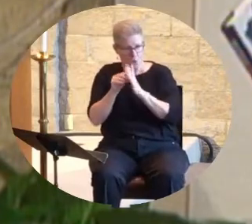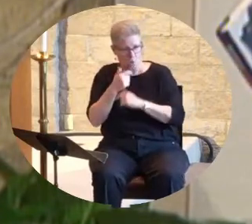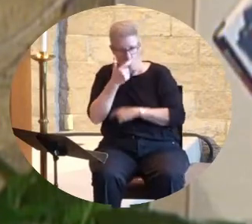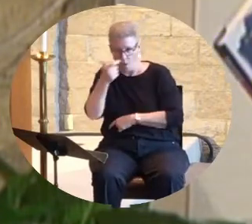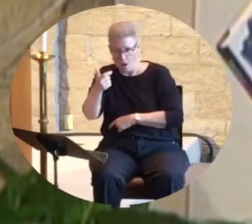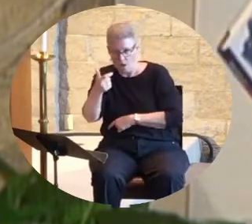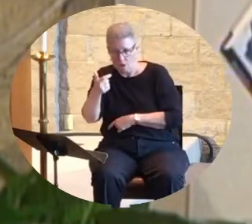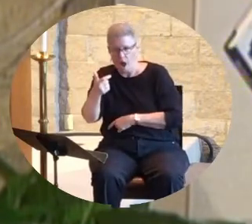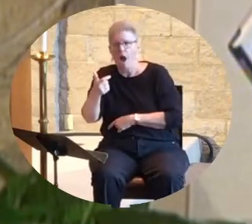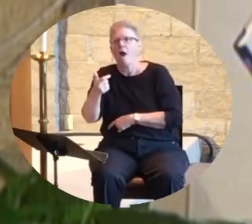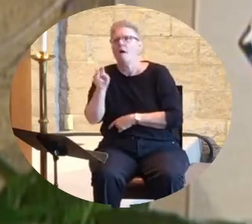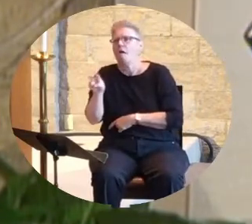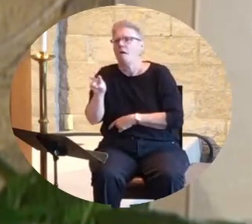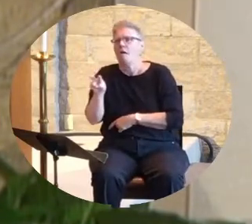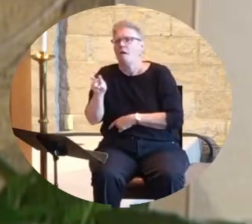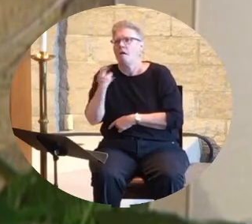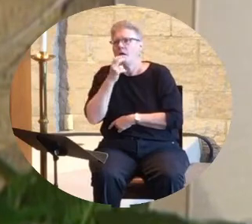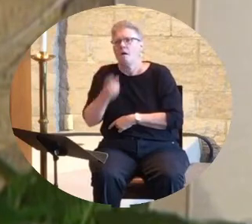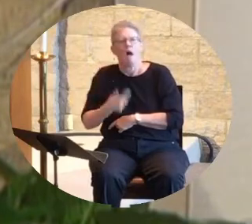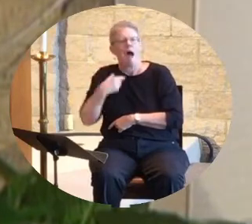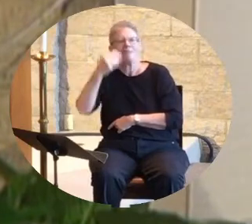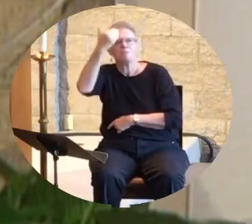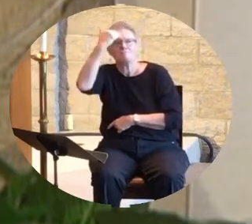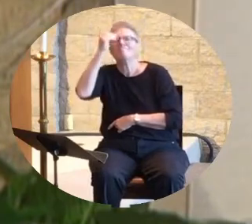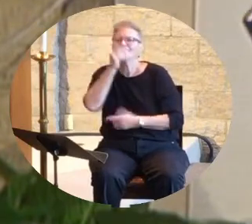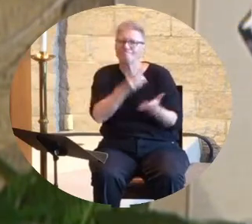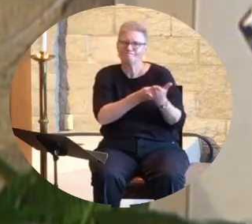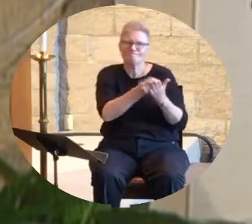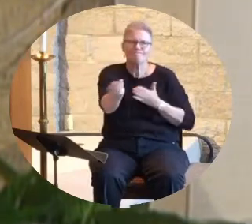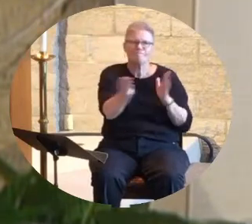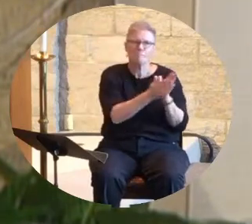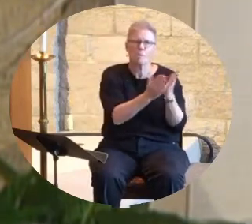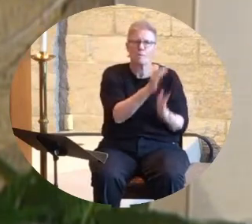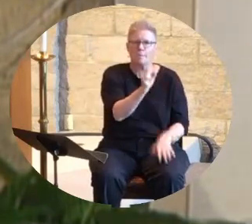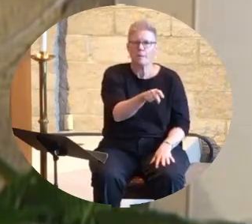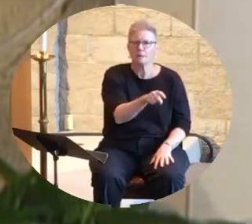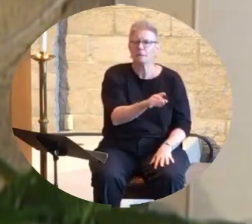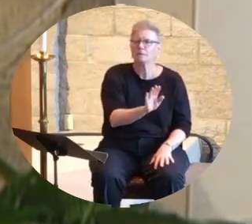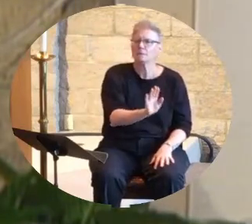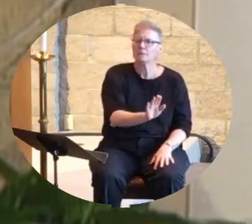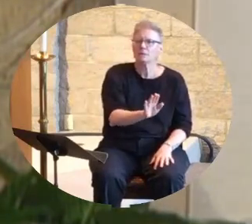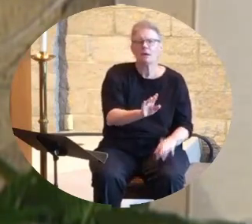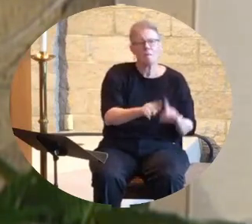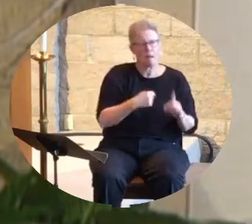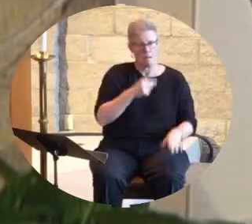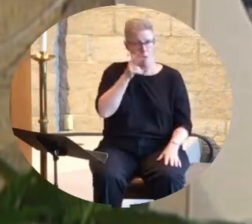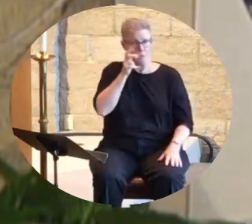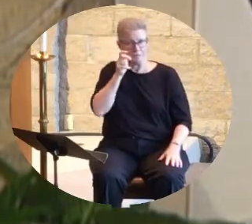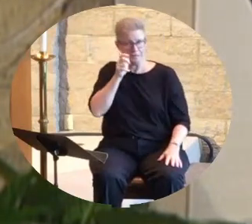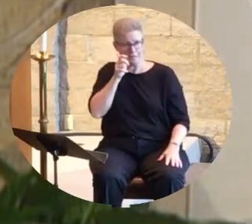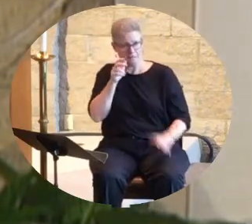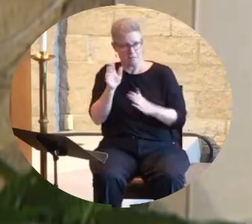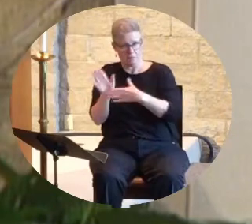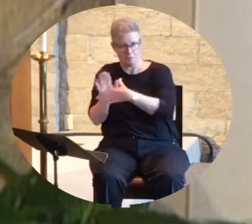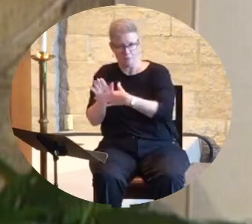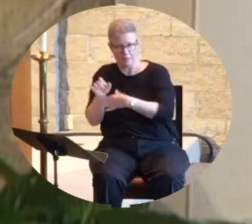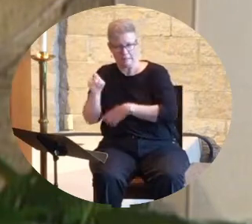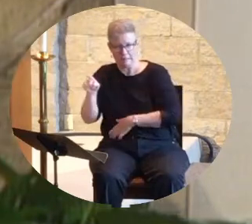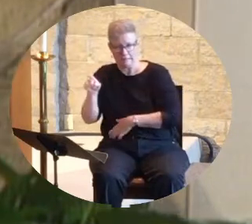had to get the book. And so during that video, he said something to me that made me even want to buy the book